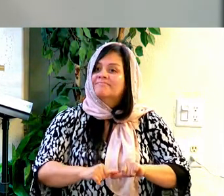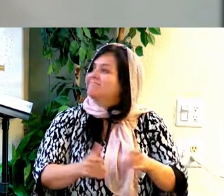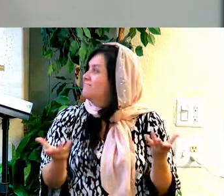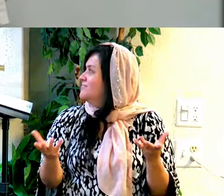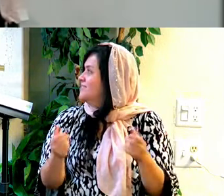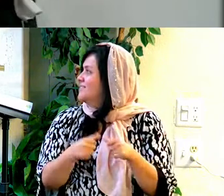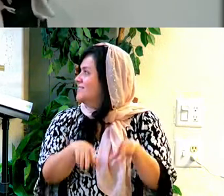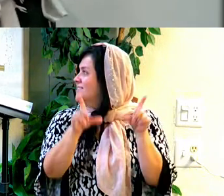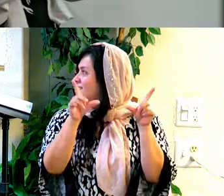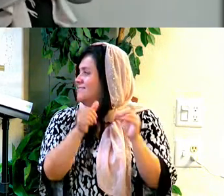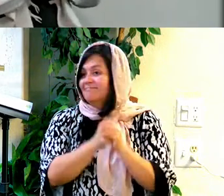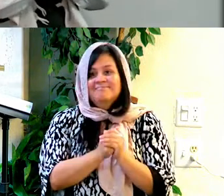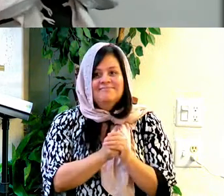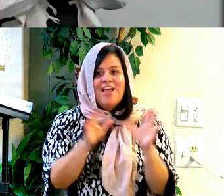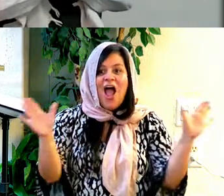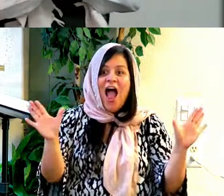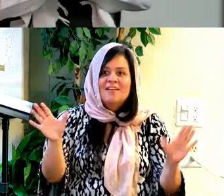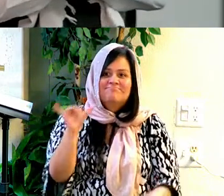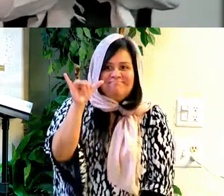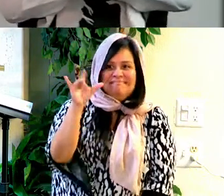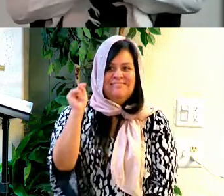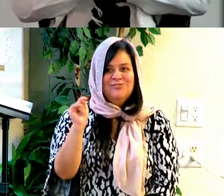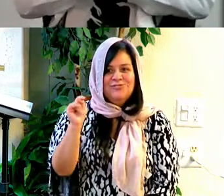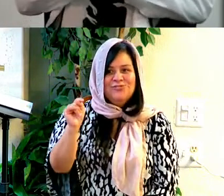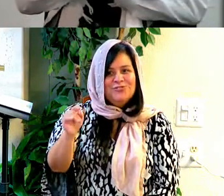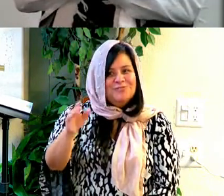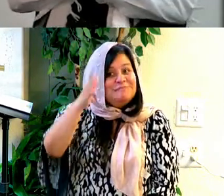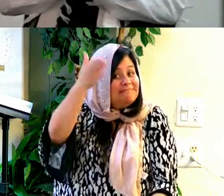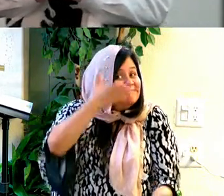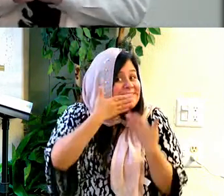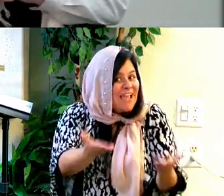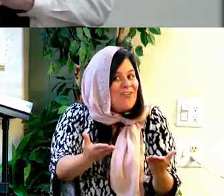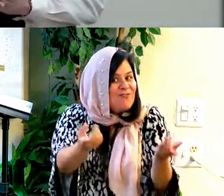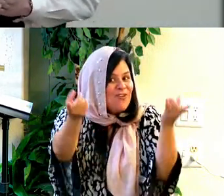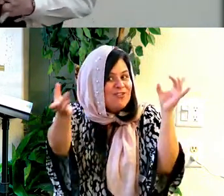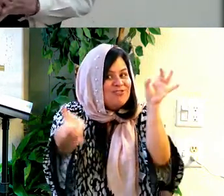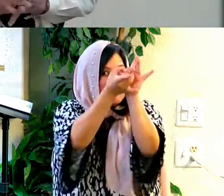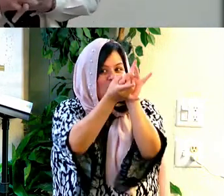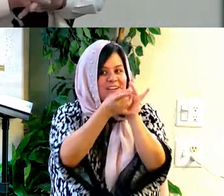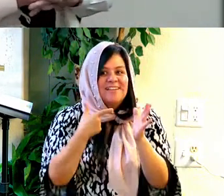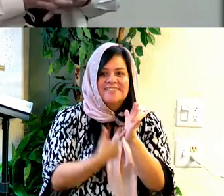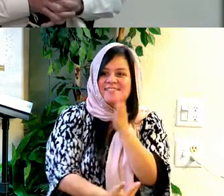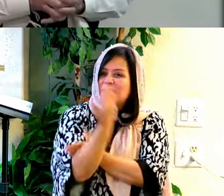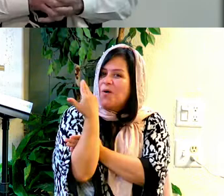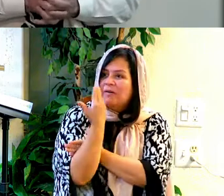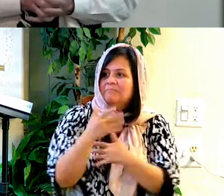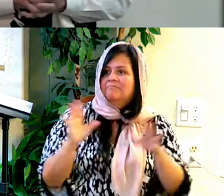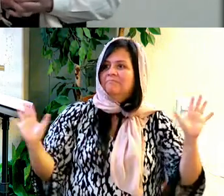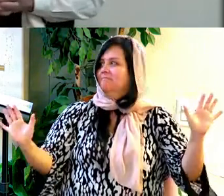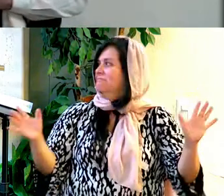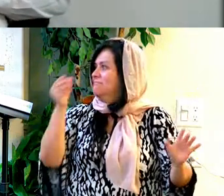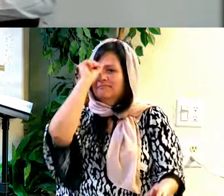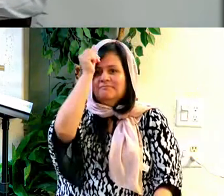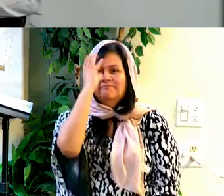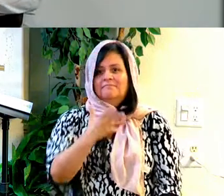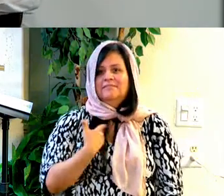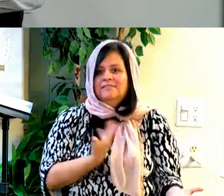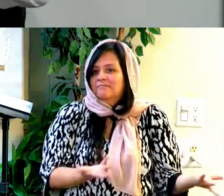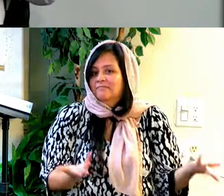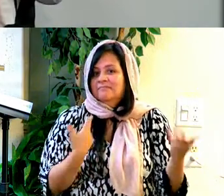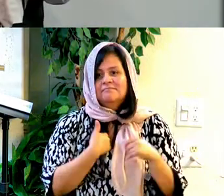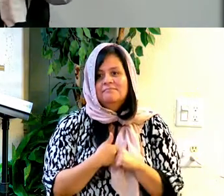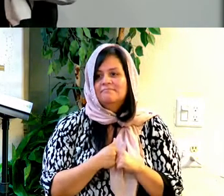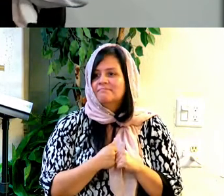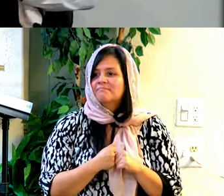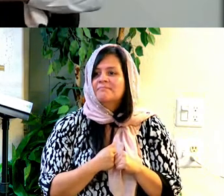Welcome to YouTube. Thank you for being with us this morning. Bienvenidos a Beth Israel, las personas que nos están viendo a través de YouTube. Anyway,